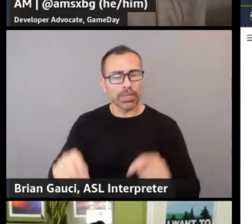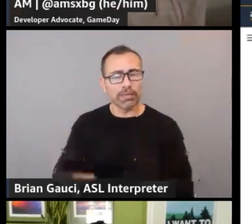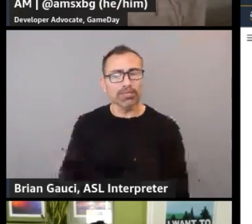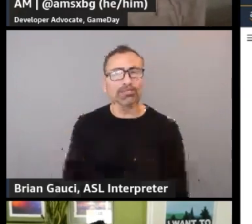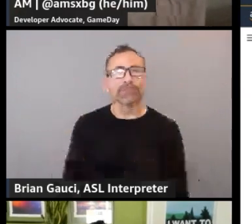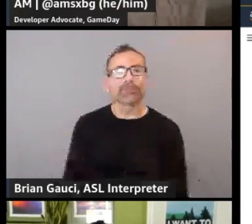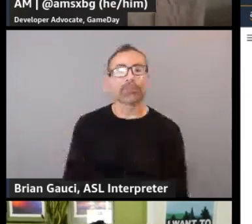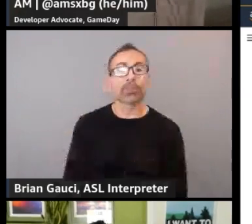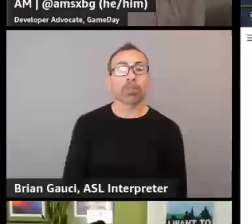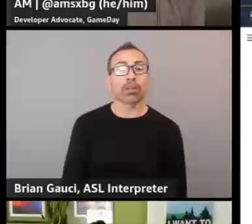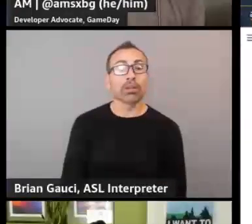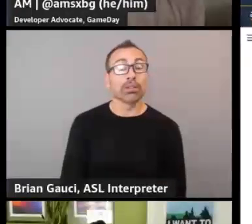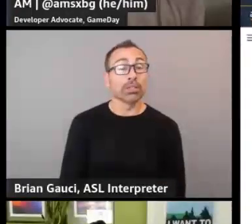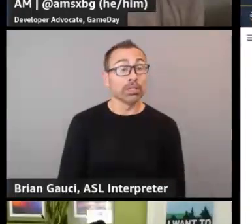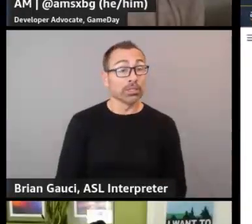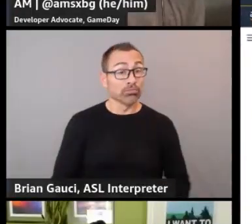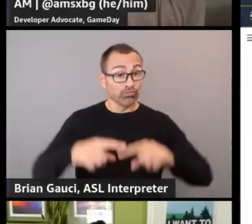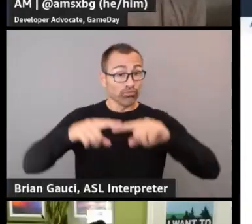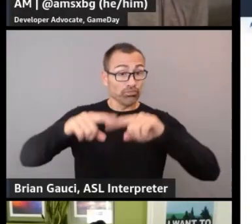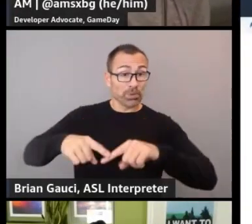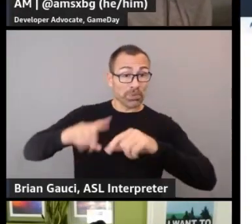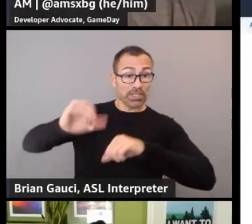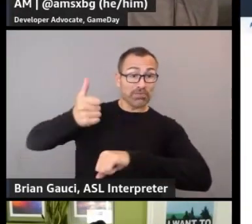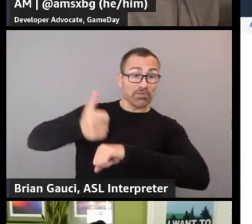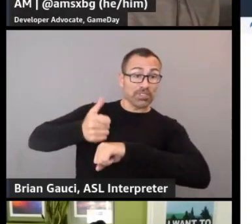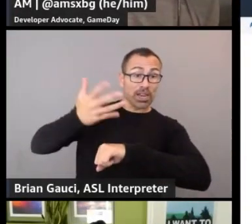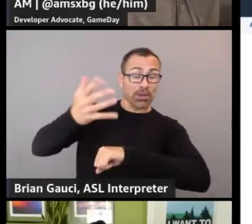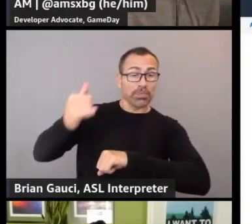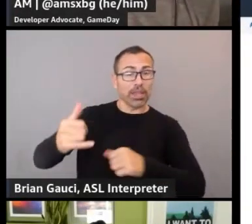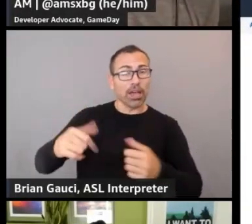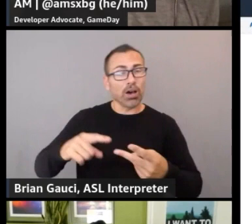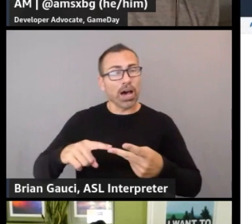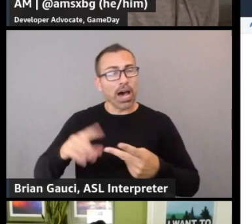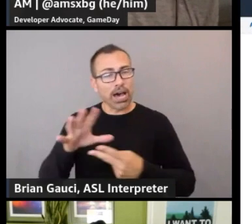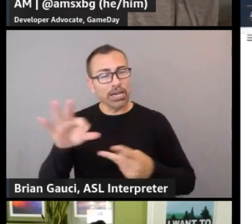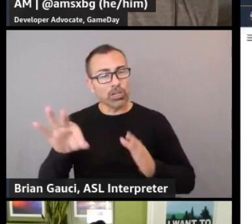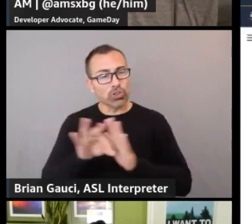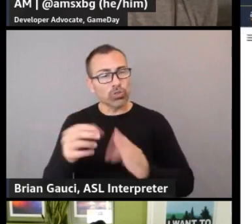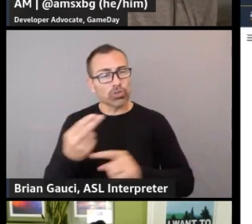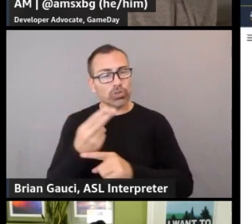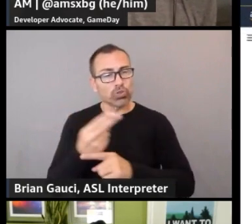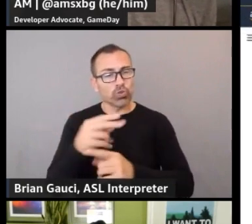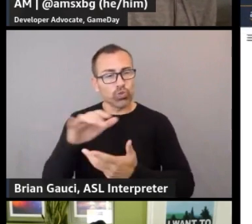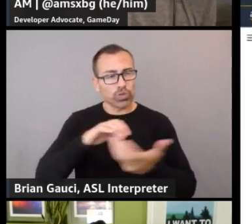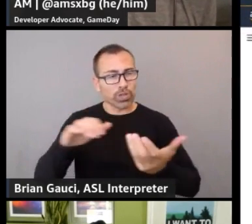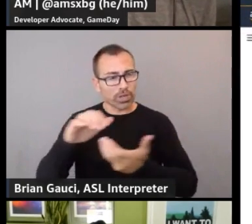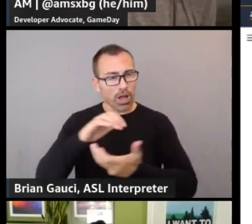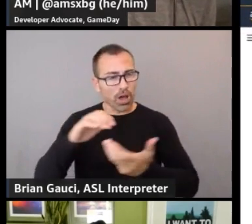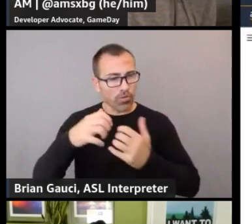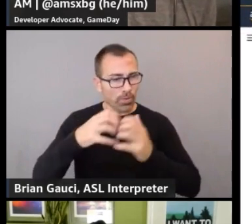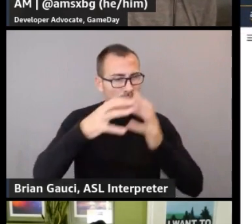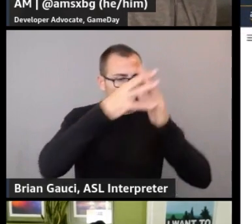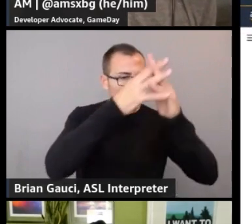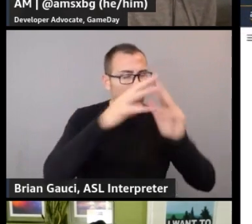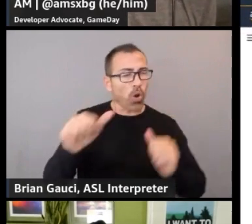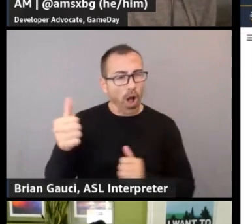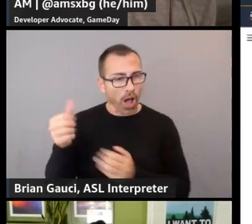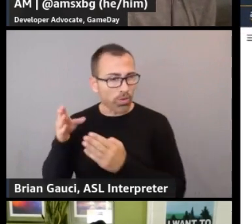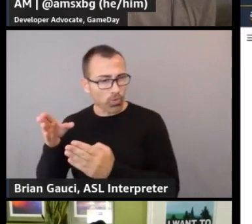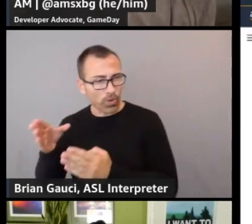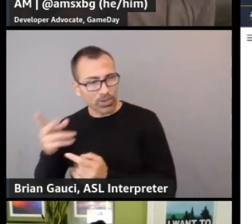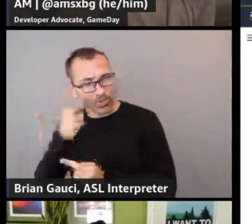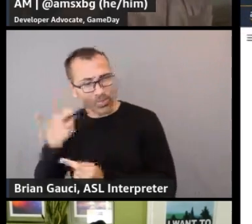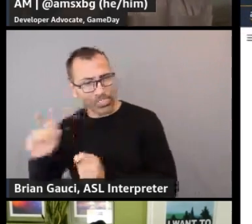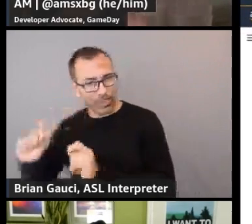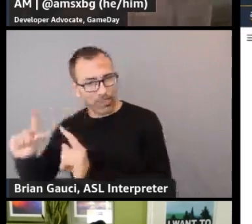now that we've set up those dependencies, I chose to use CloudFormation, or you can use other methods that's in the blog. I'm now going to just go